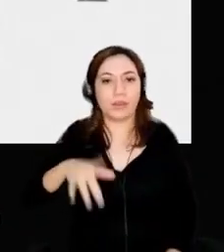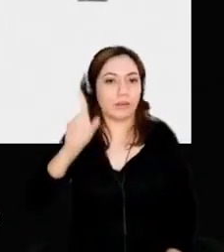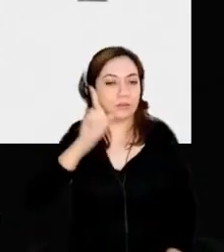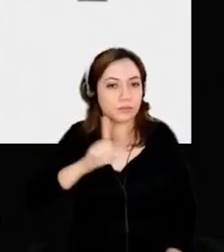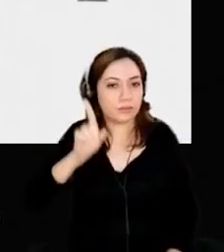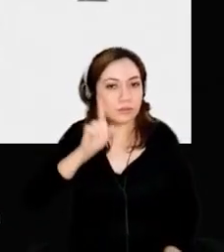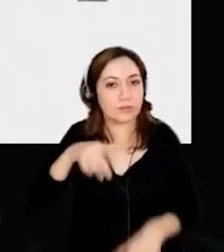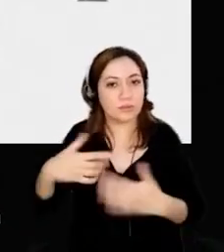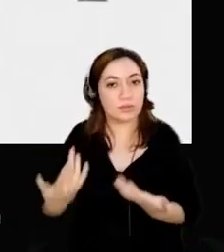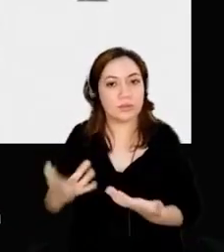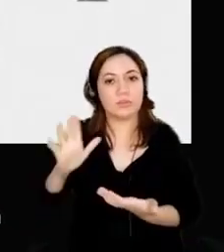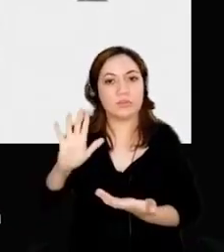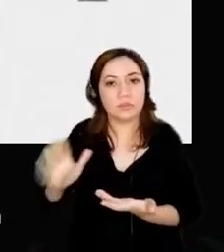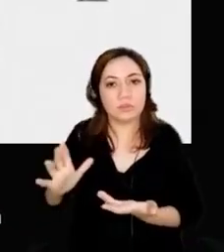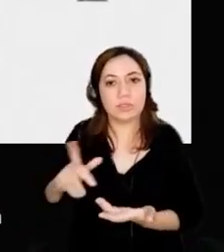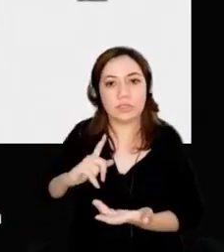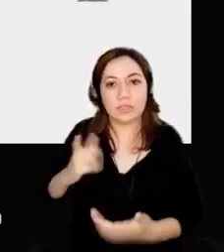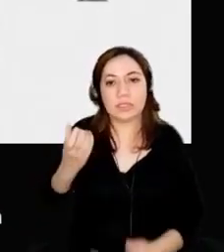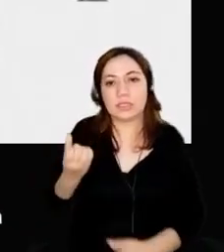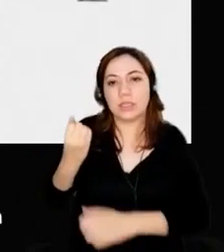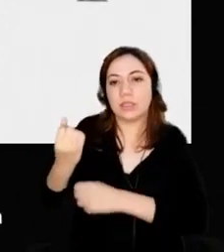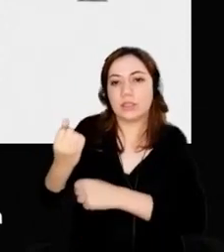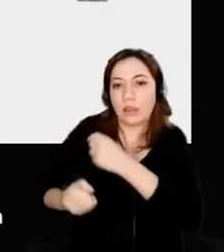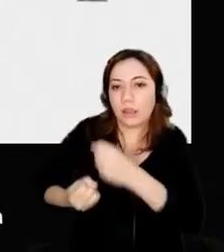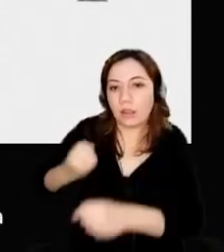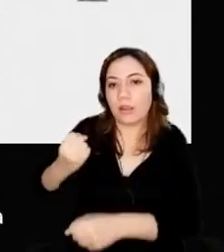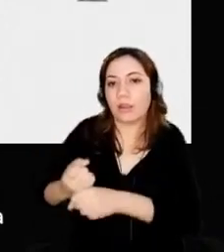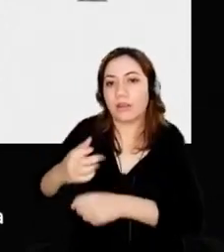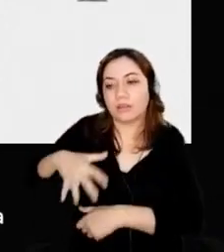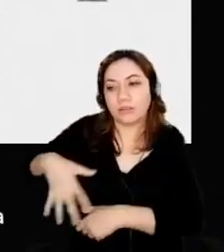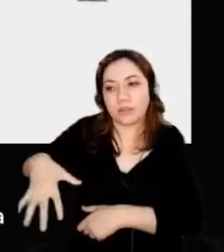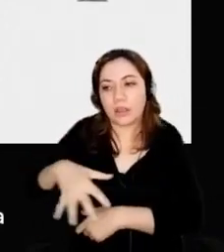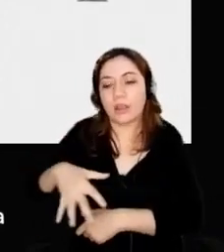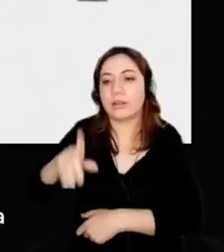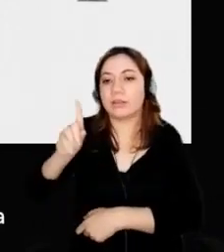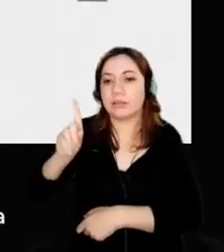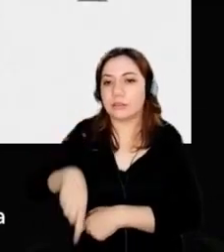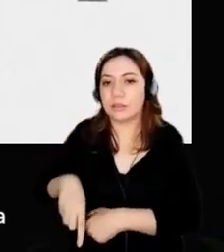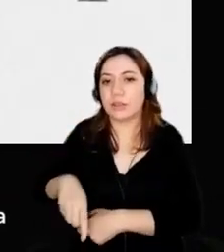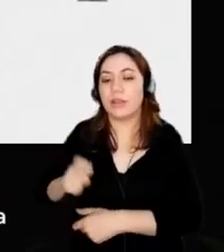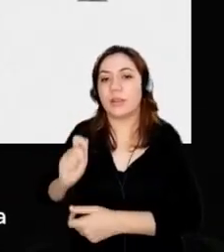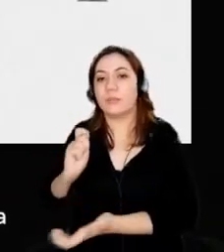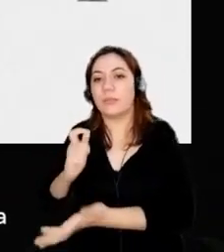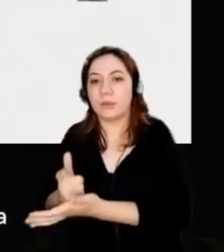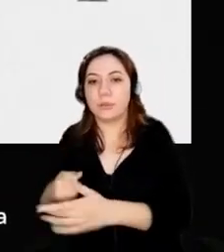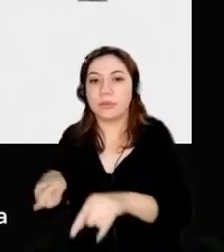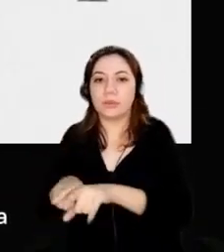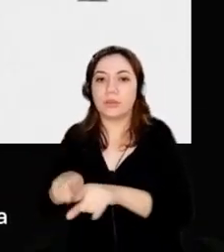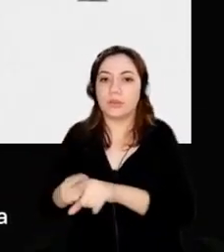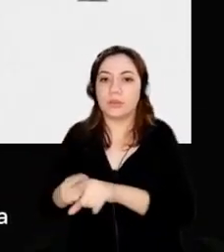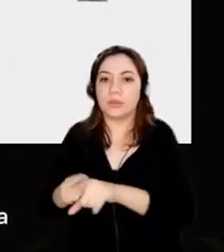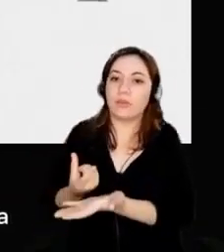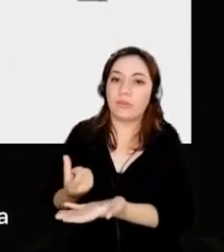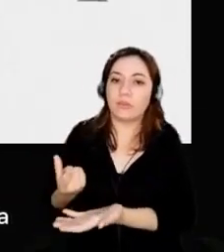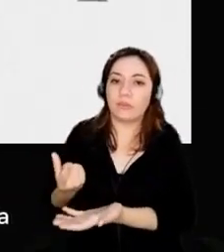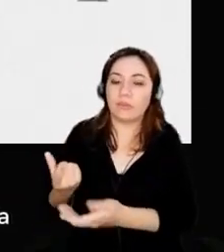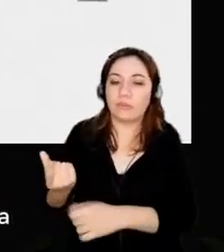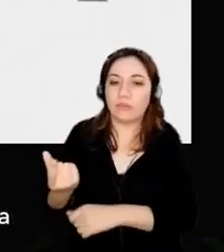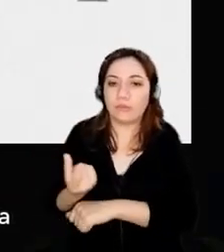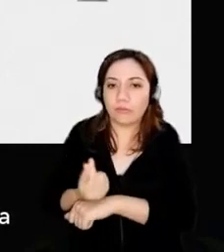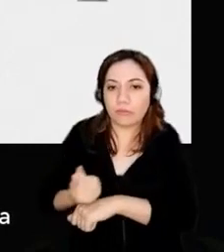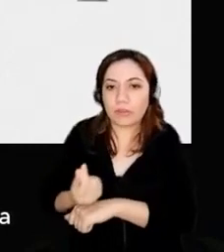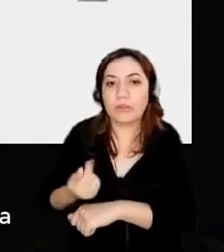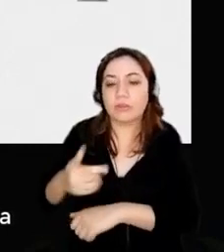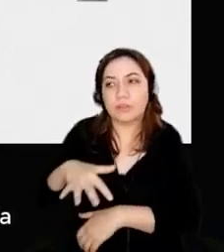management function, but have been in the payments, technology, and financial inclusion space for the last 20 years. And one of the things I always